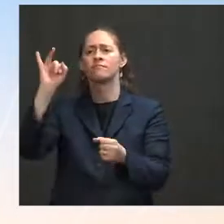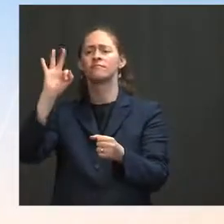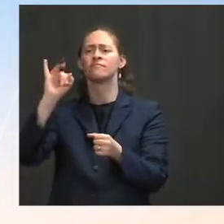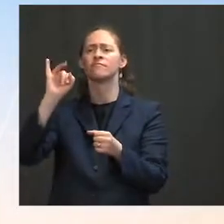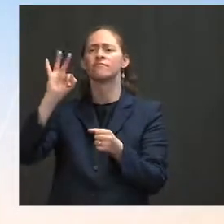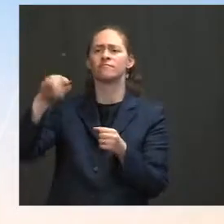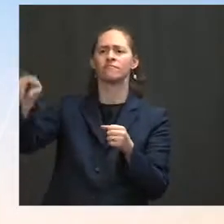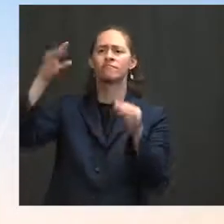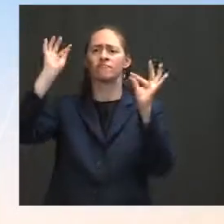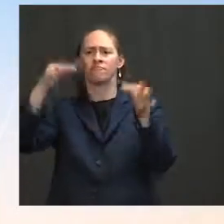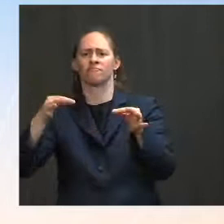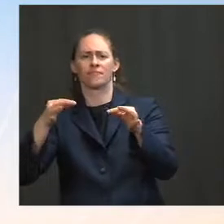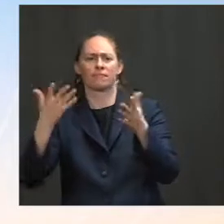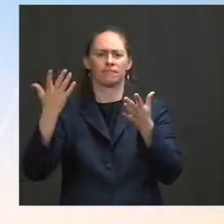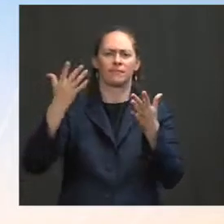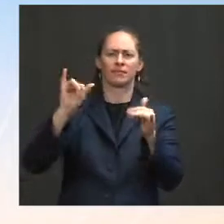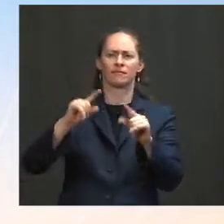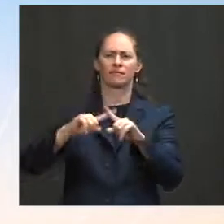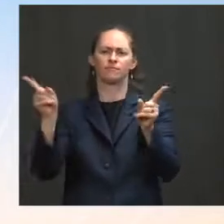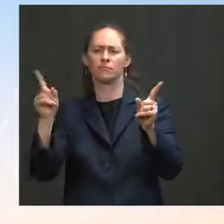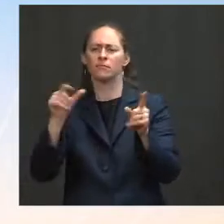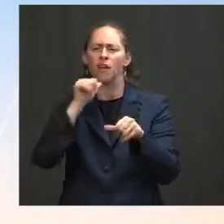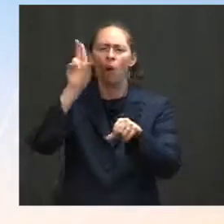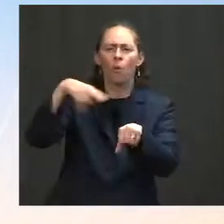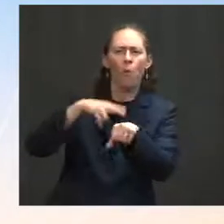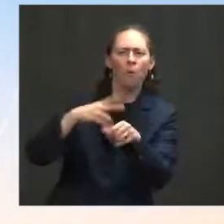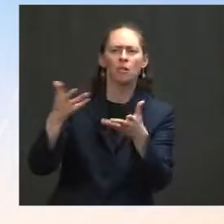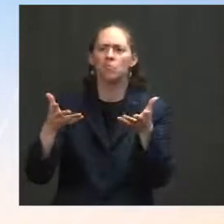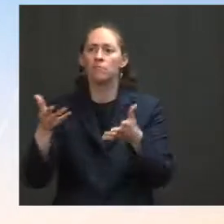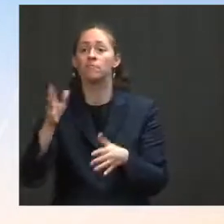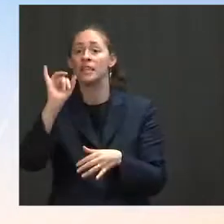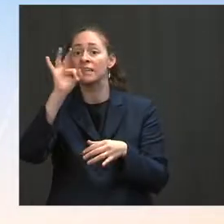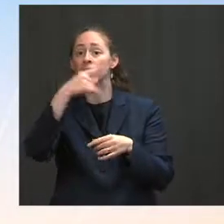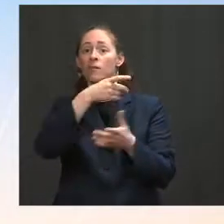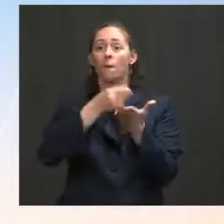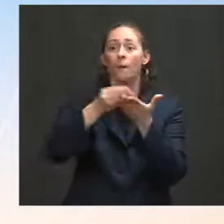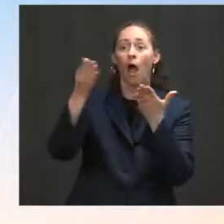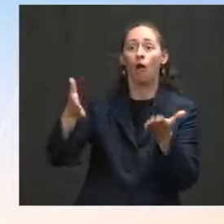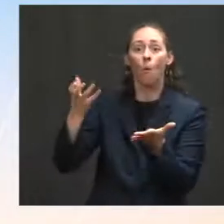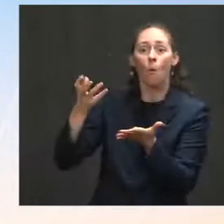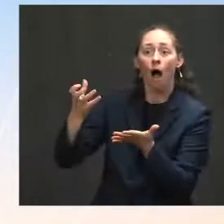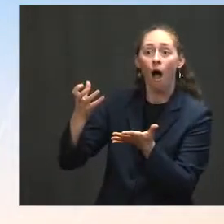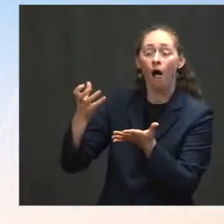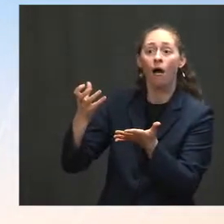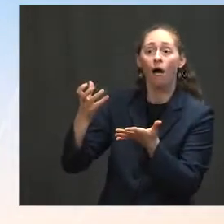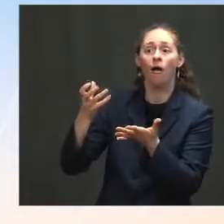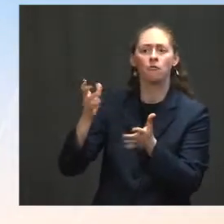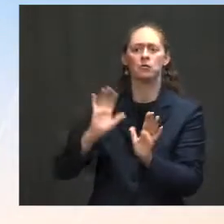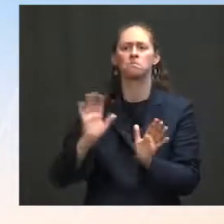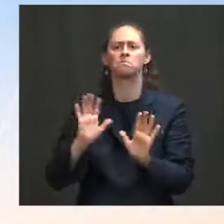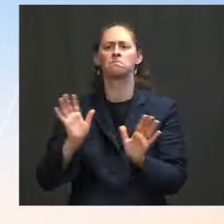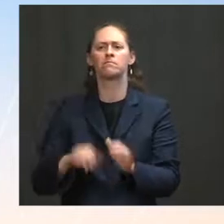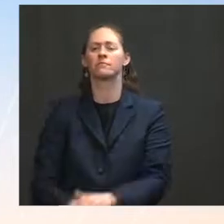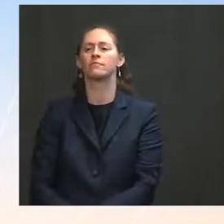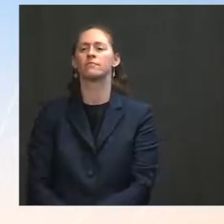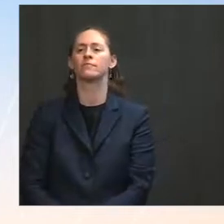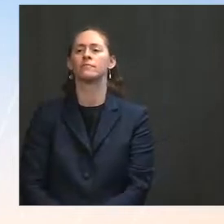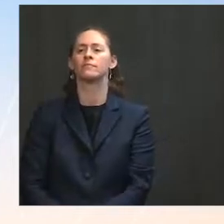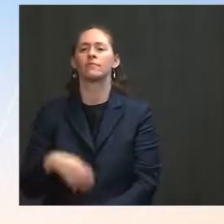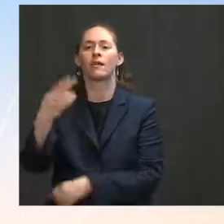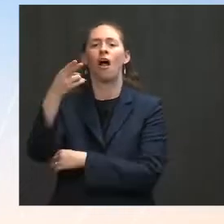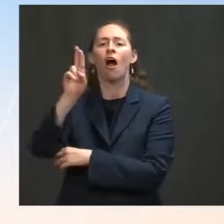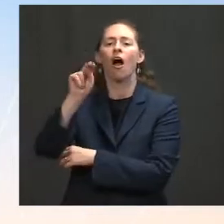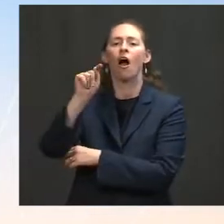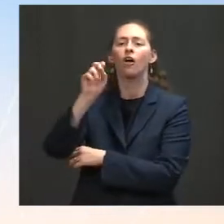information about buyers or prospective buyers, including their identities with Hunter Biden or the administration, which provides quite a level of protection